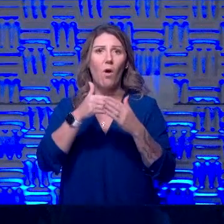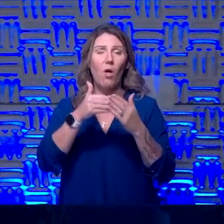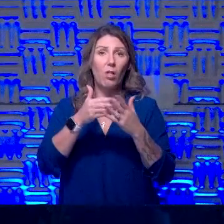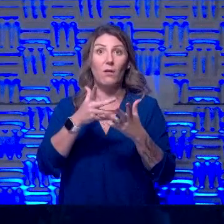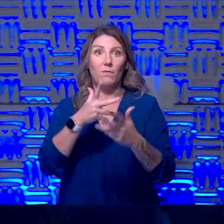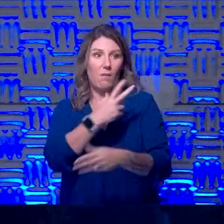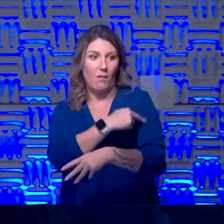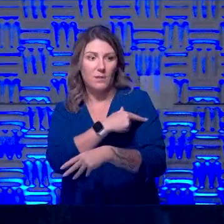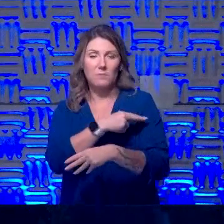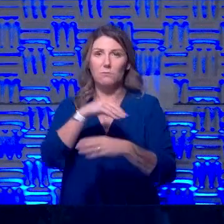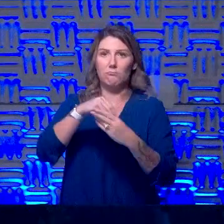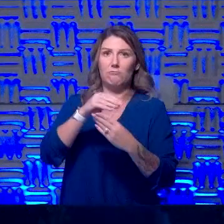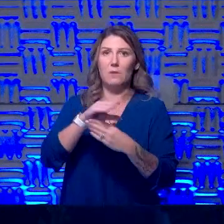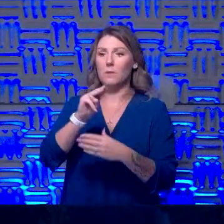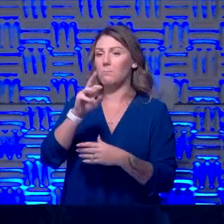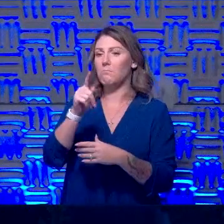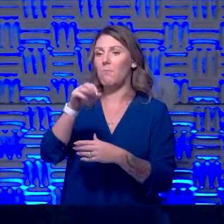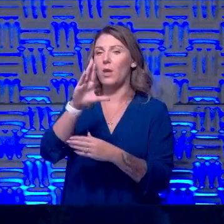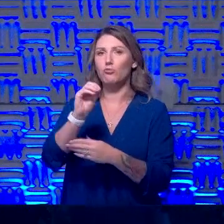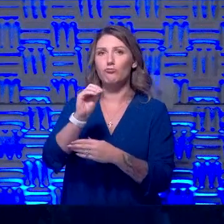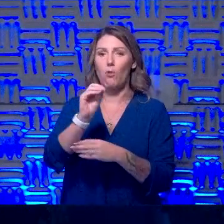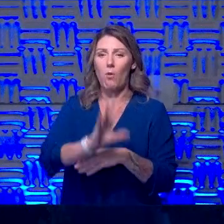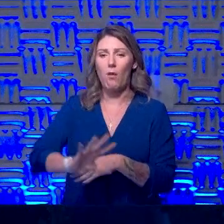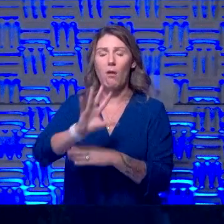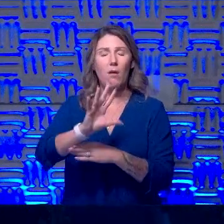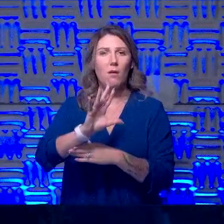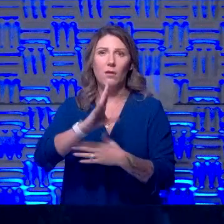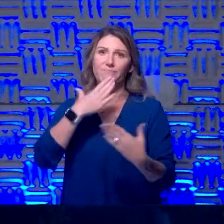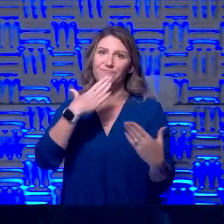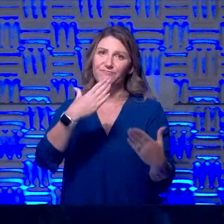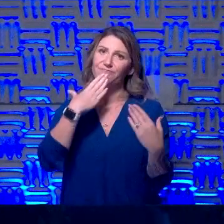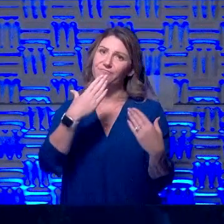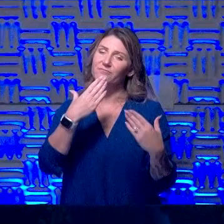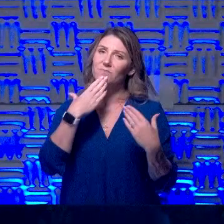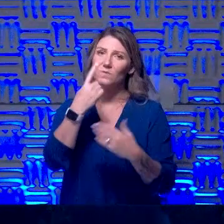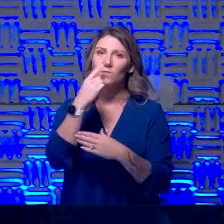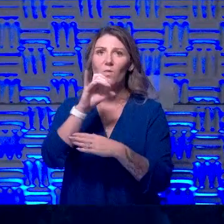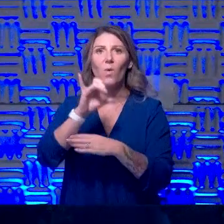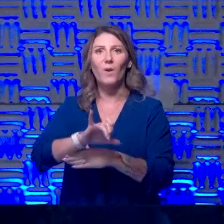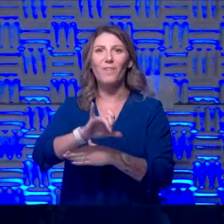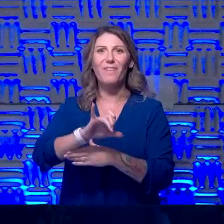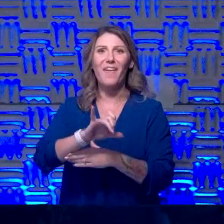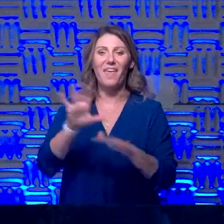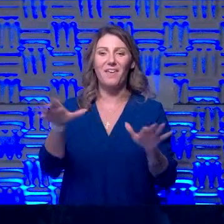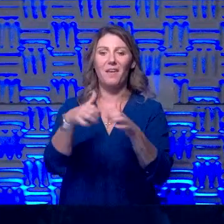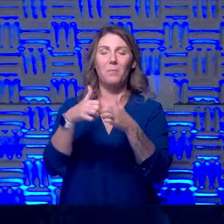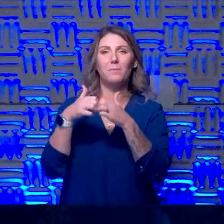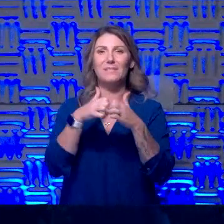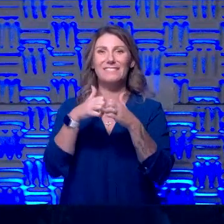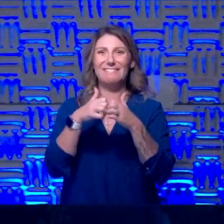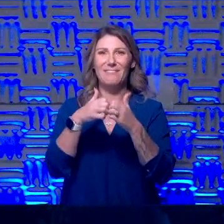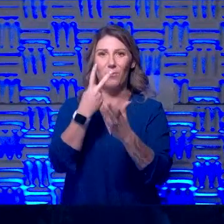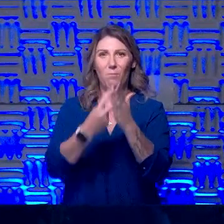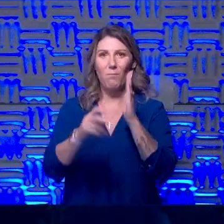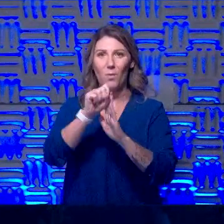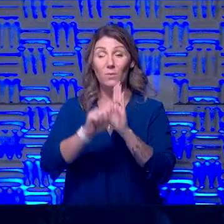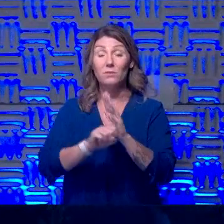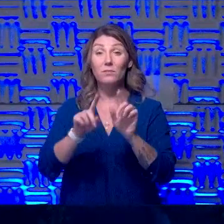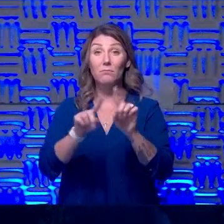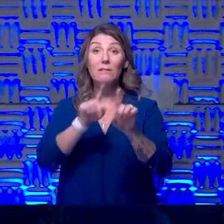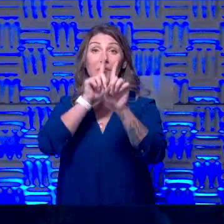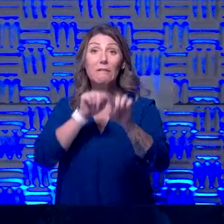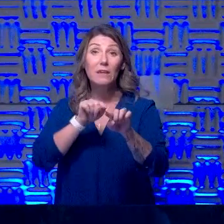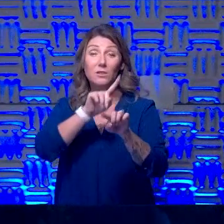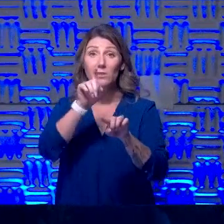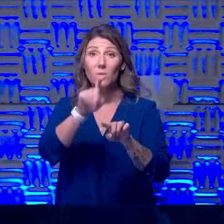it. That is the best. So I just hats off to everybody for that bi-state mentality. It's been great. But I think the answer to the